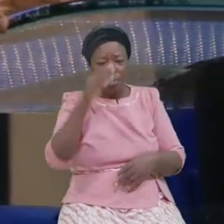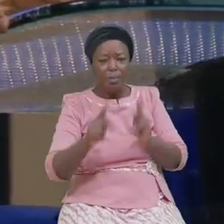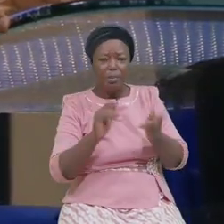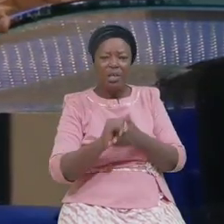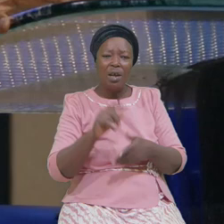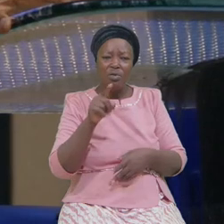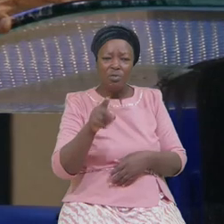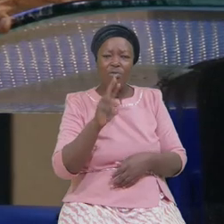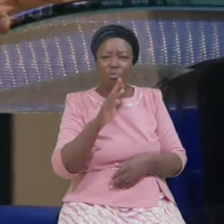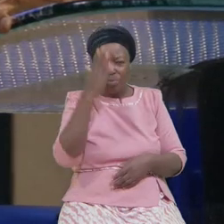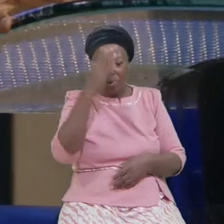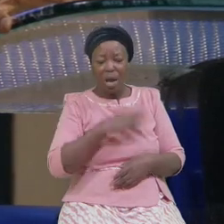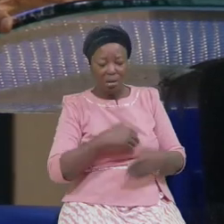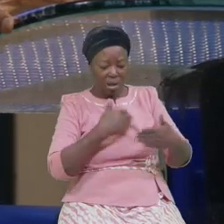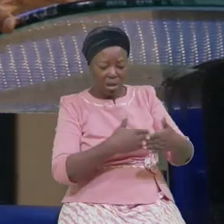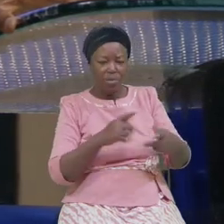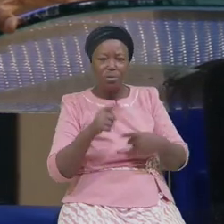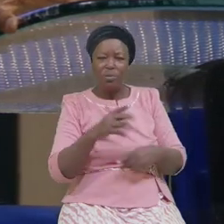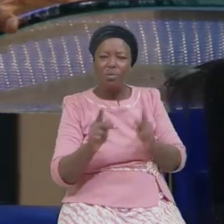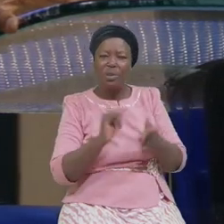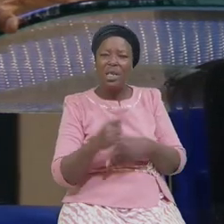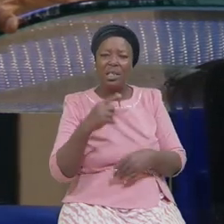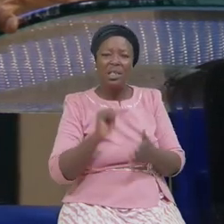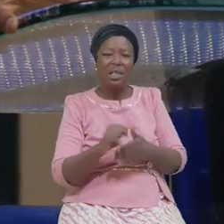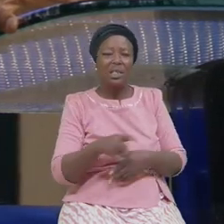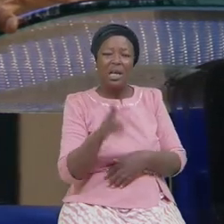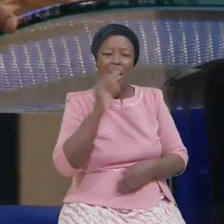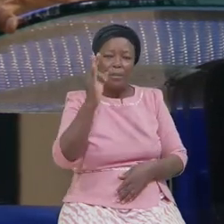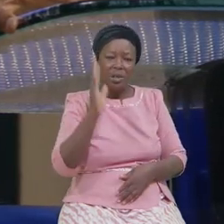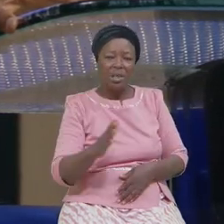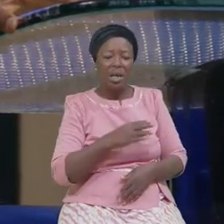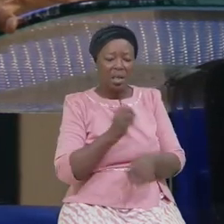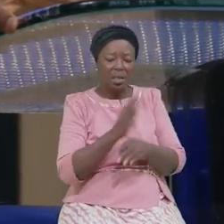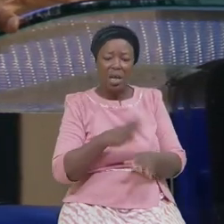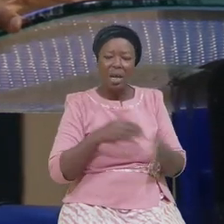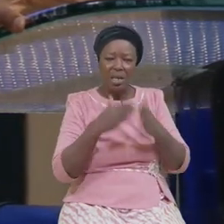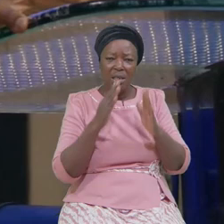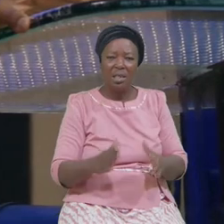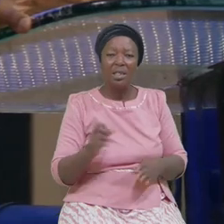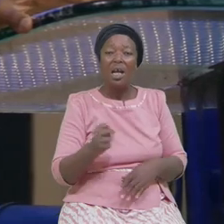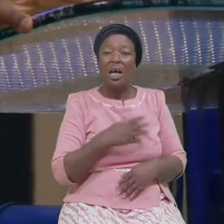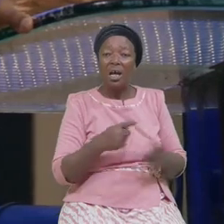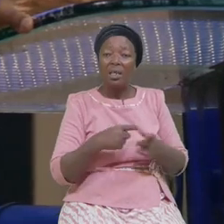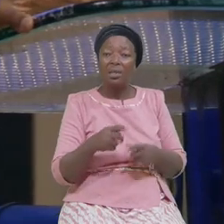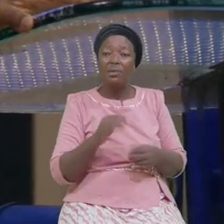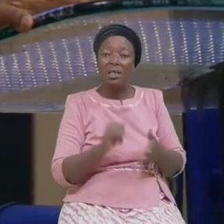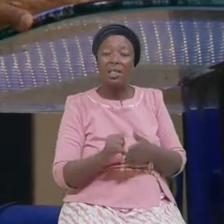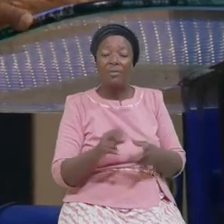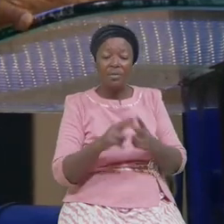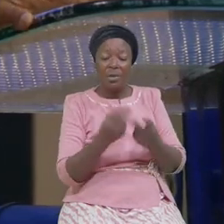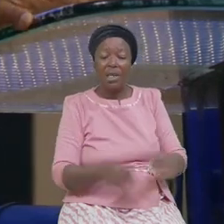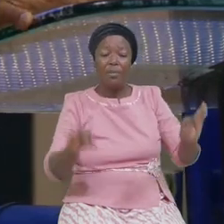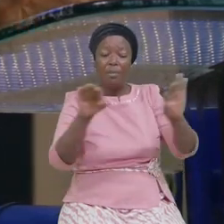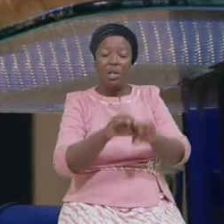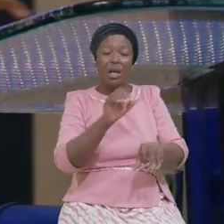near, people who claim to be preachers and counselors and leaders and significant workers